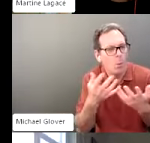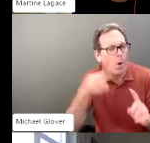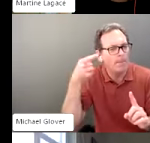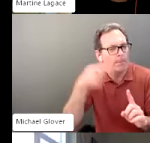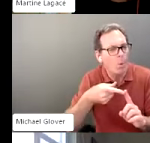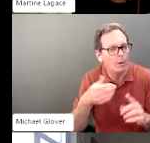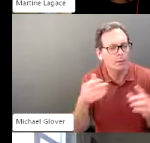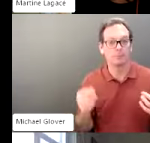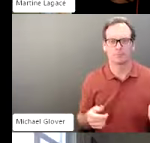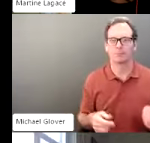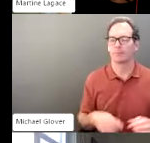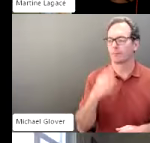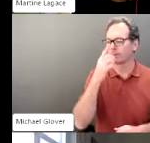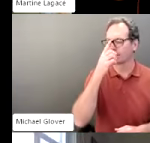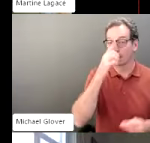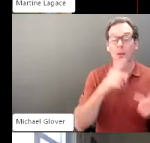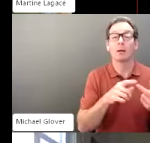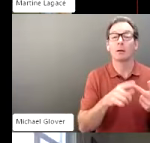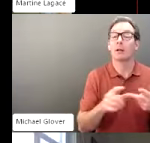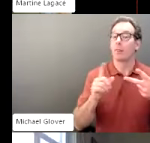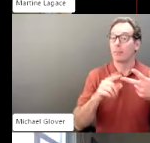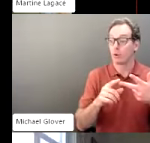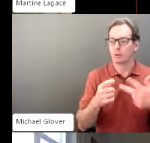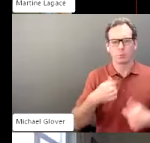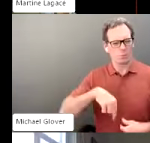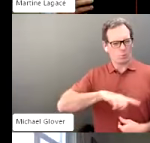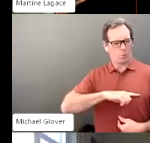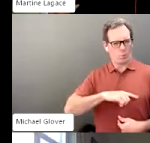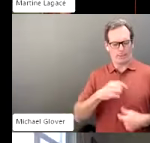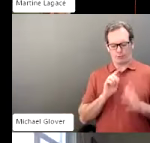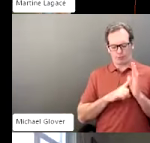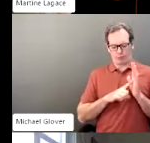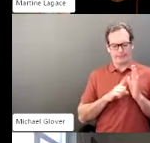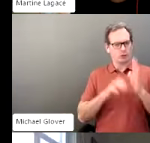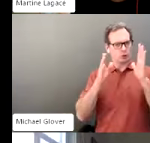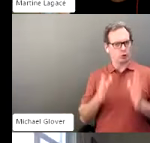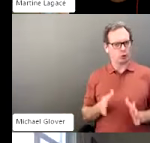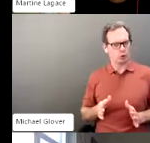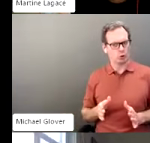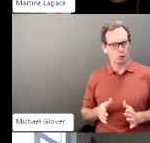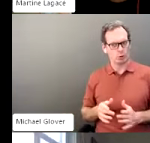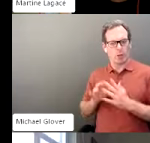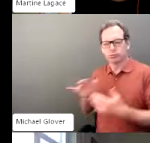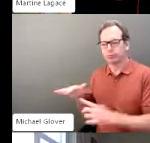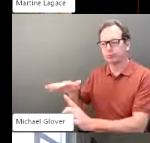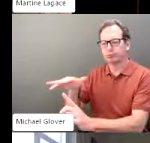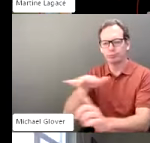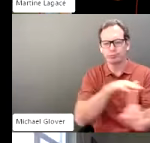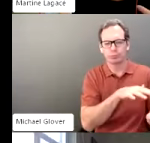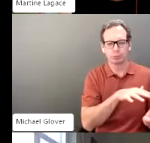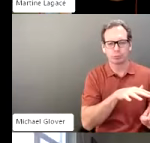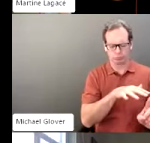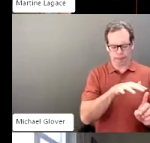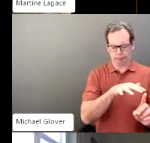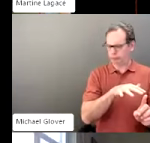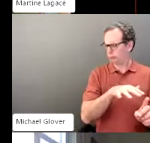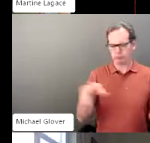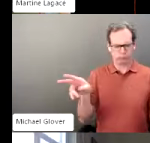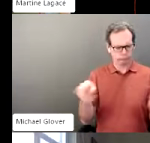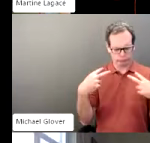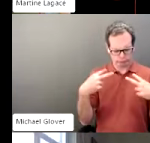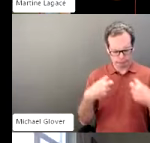about ageism? What's our focus? Are we ageist without, unconsciously being ageist? And the